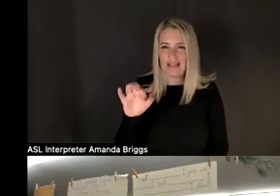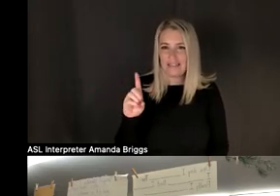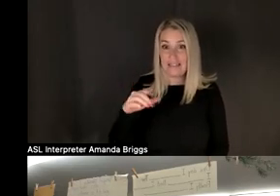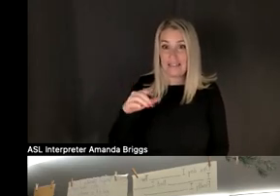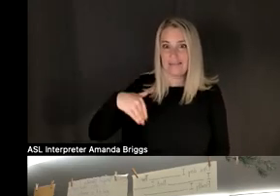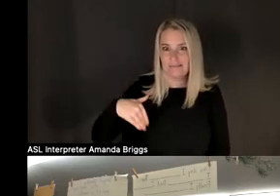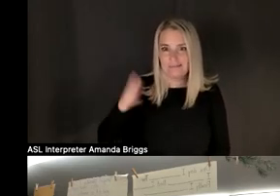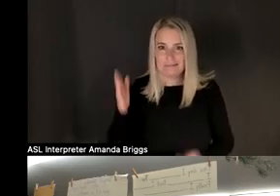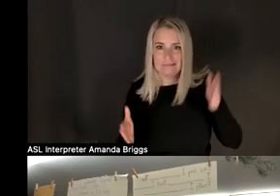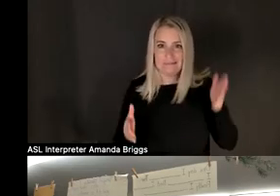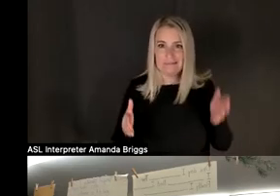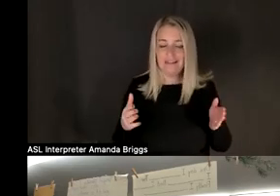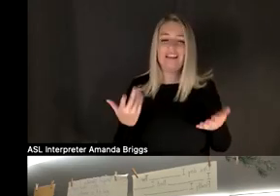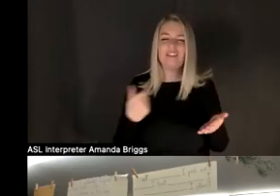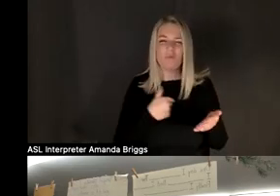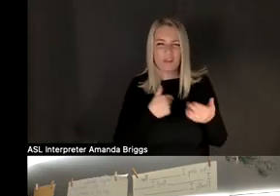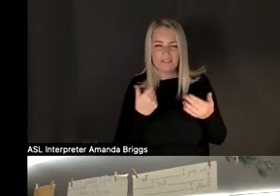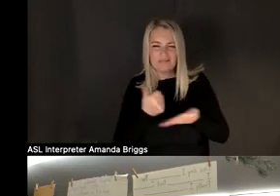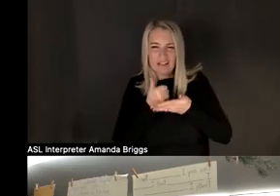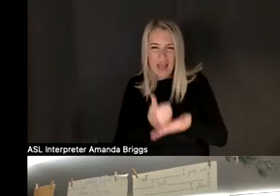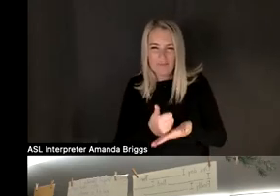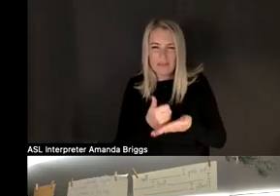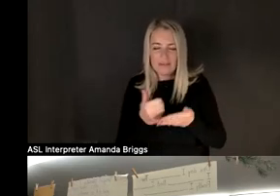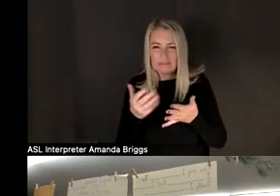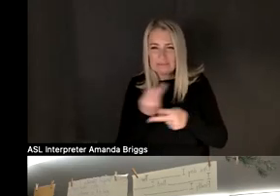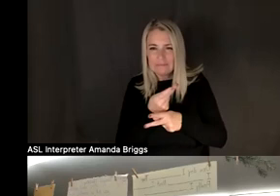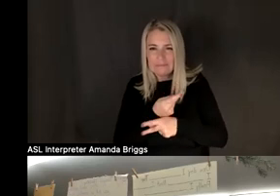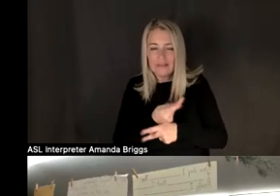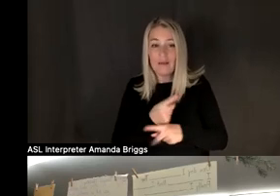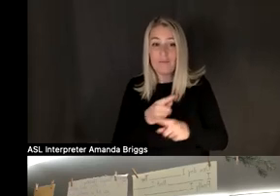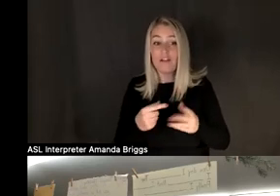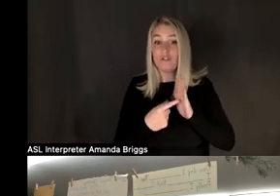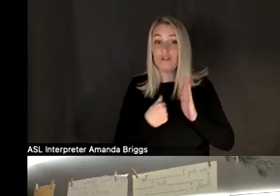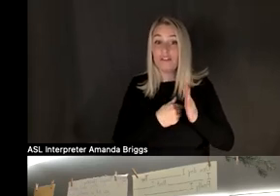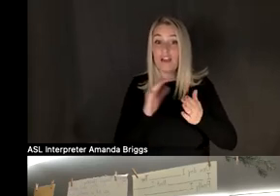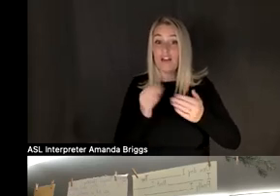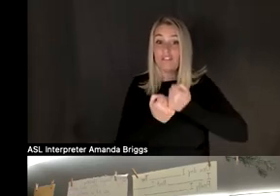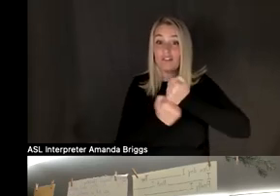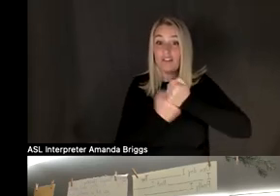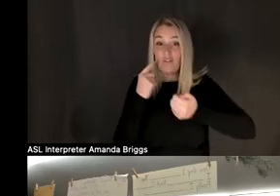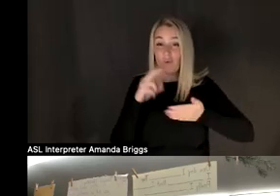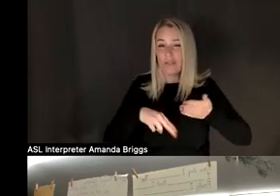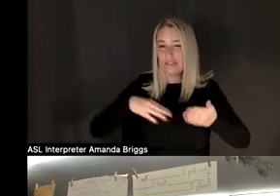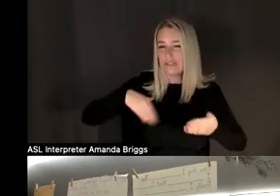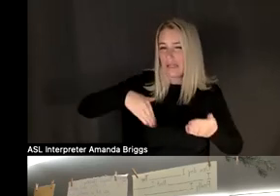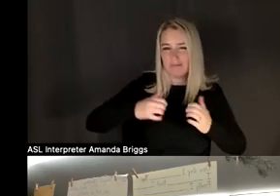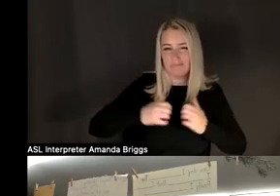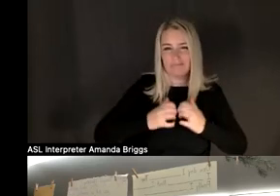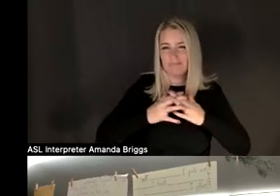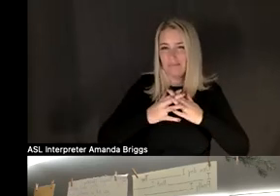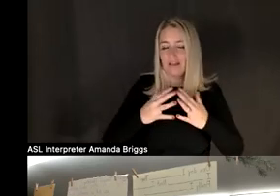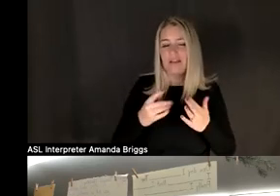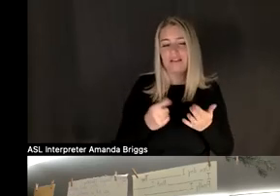do in order to help them, but that shows us that their foundation for reading is not quite there yet. And sometimes it's kind of like